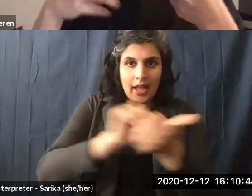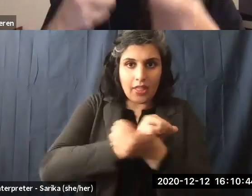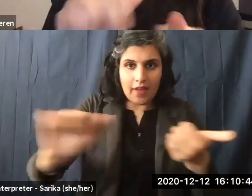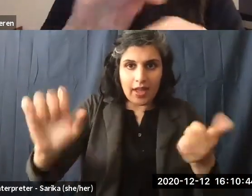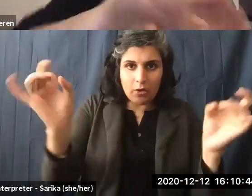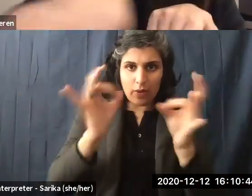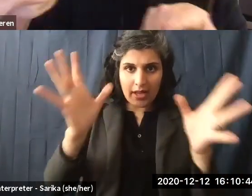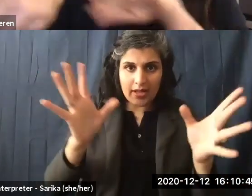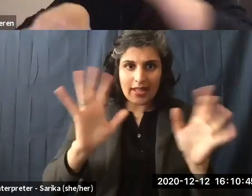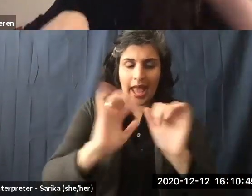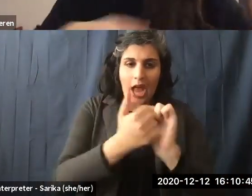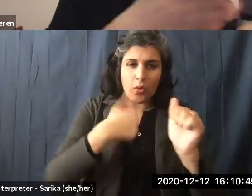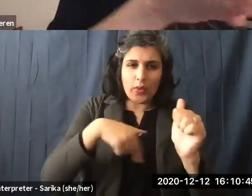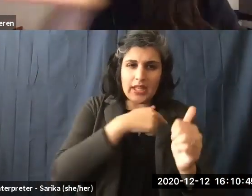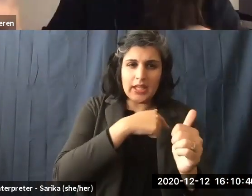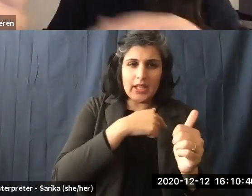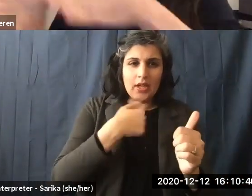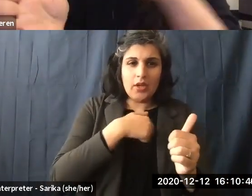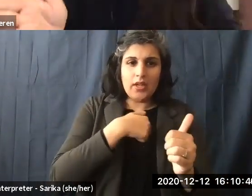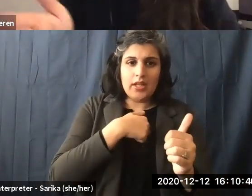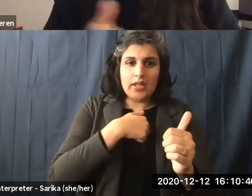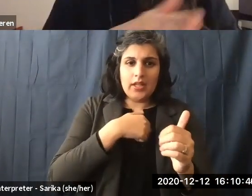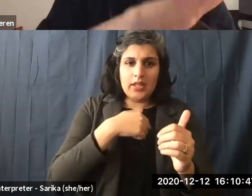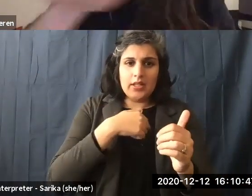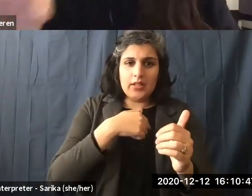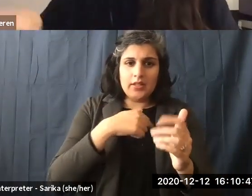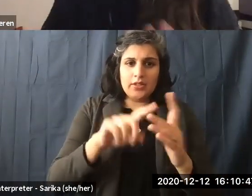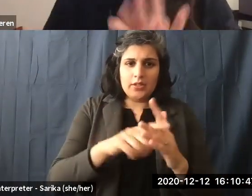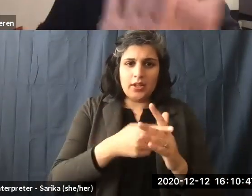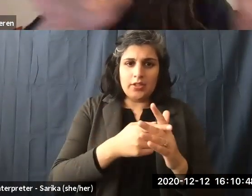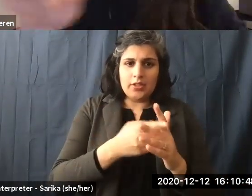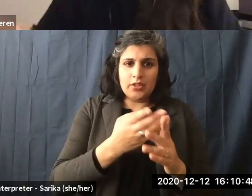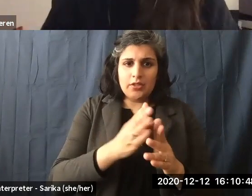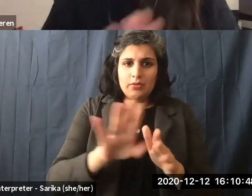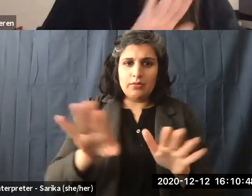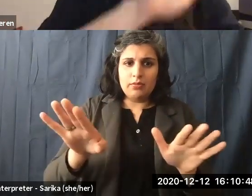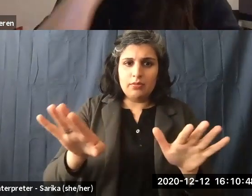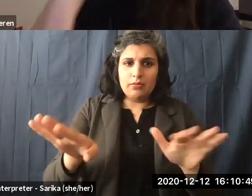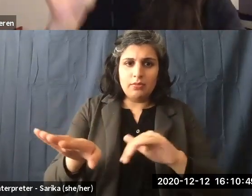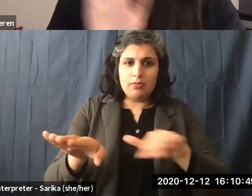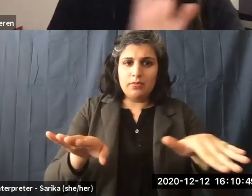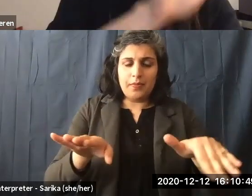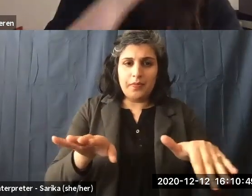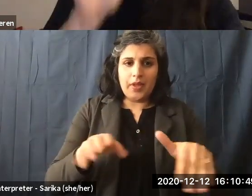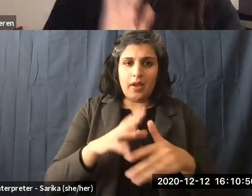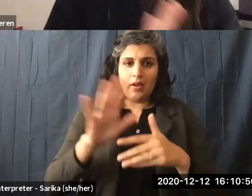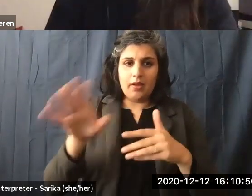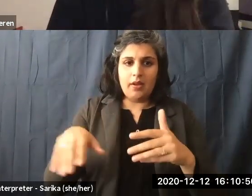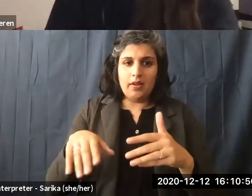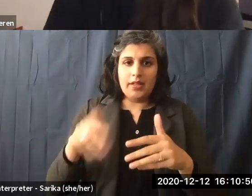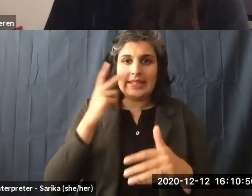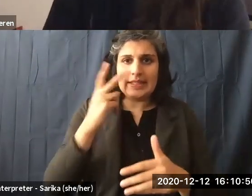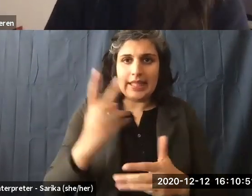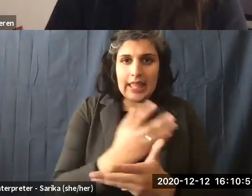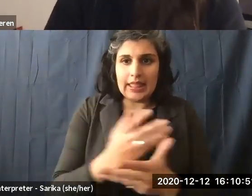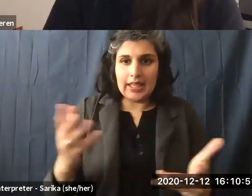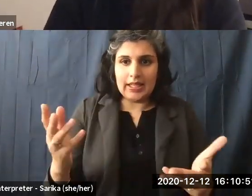how can we kind of just start to do this, you know, kind of see things.